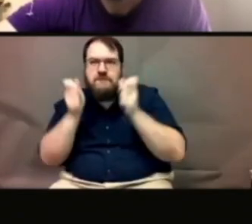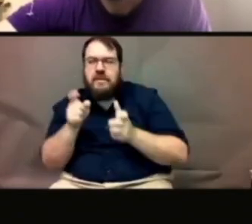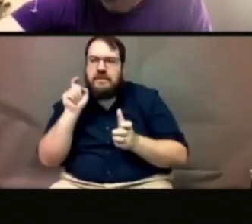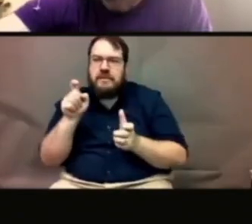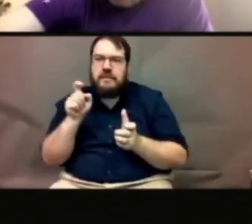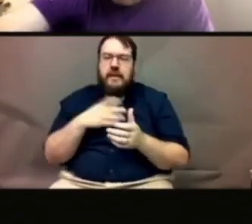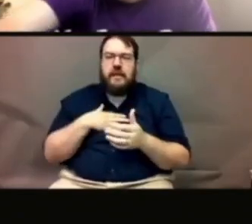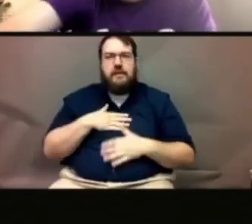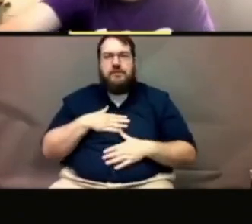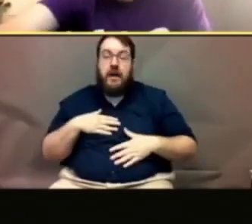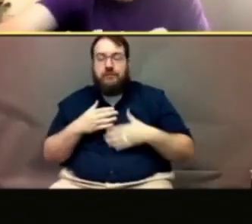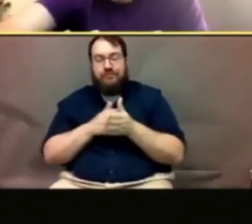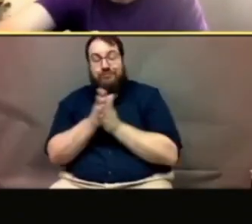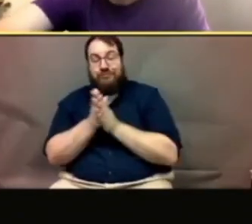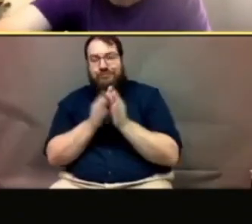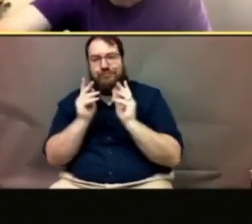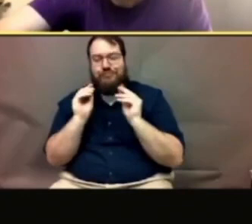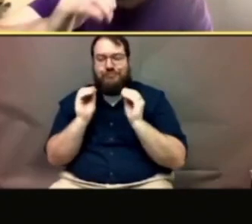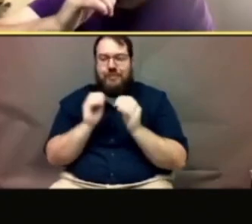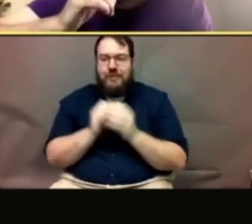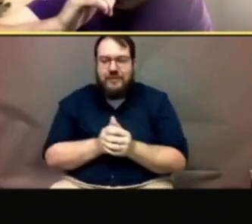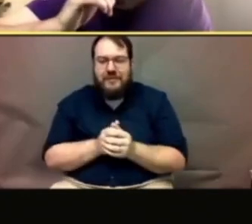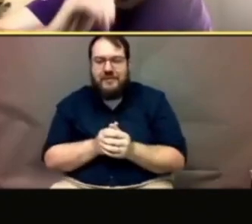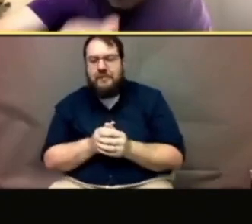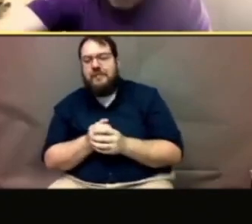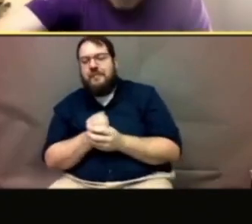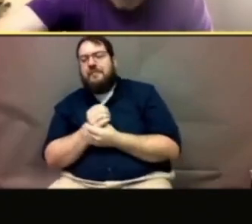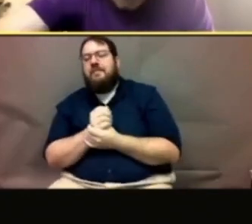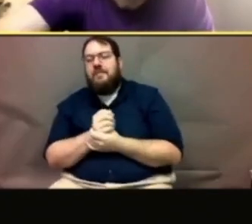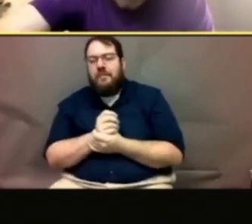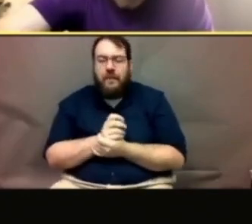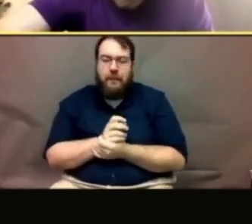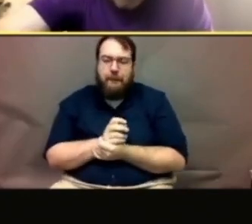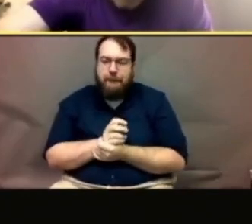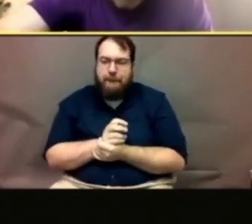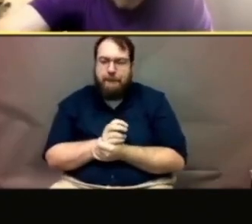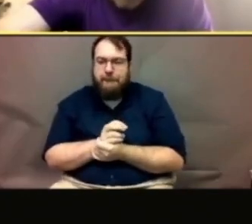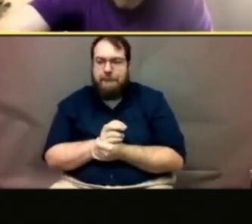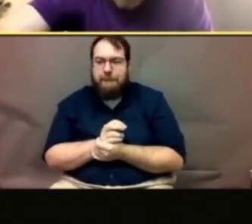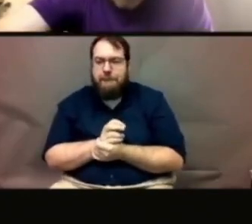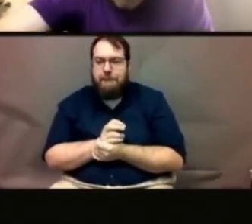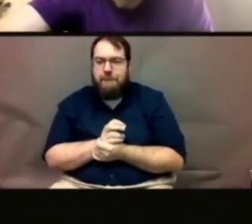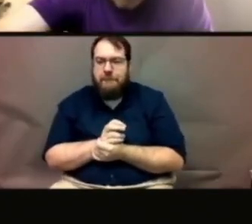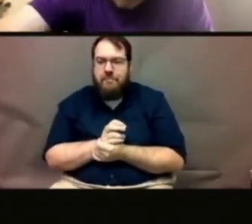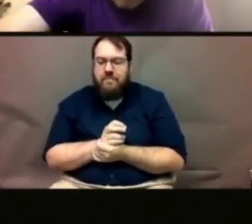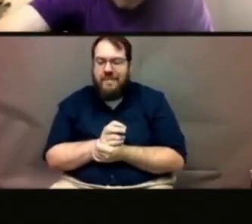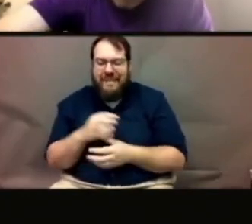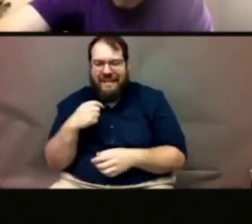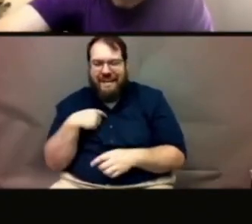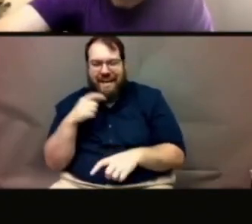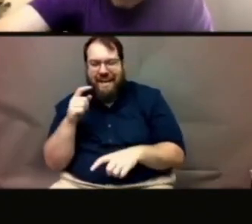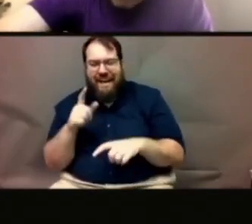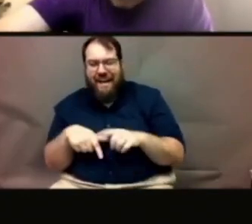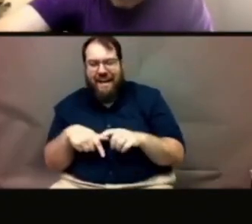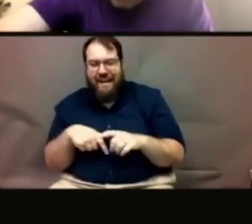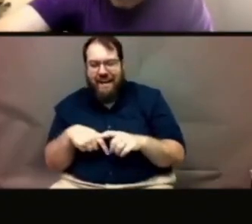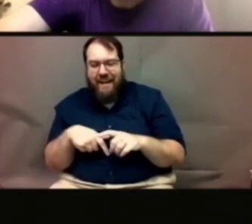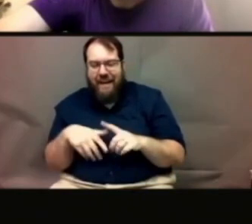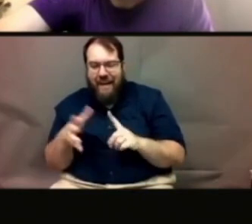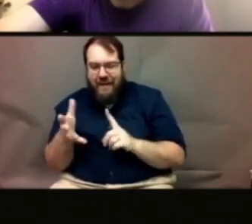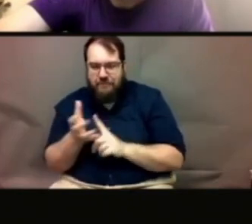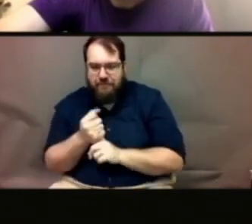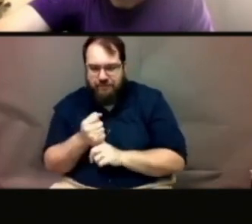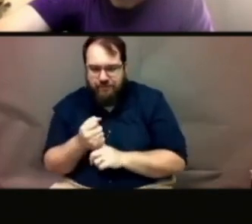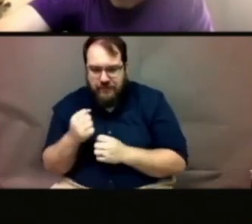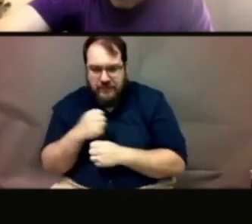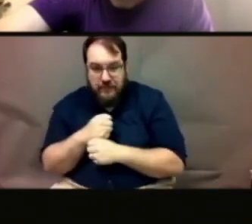on. It's a nice sensory experience. It is. And I can't hold Makey Makey while it's plugged in